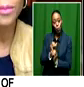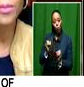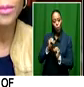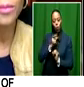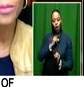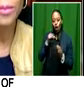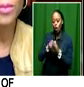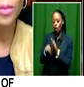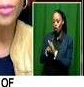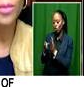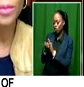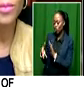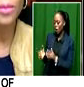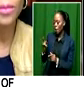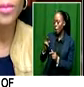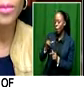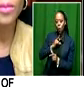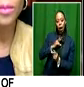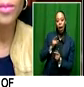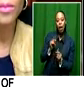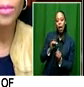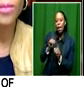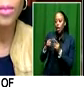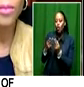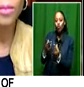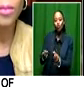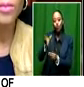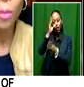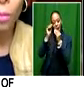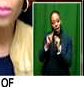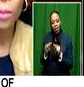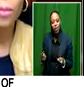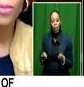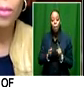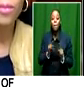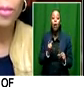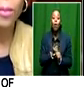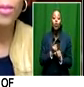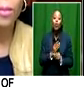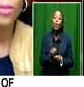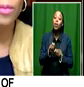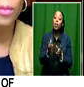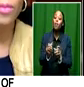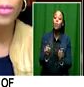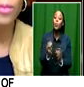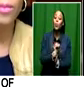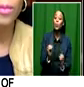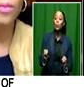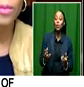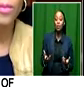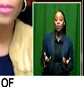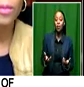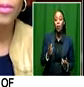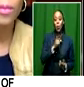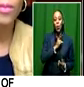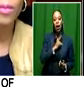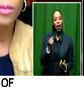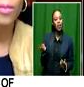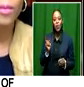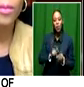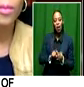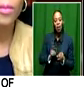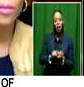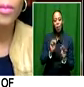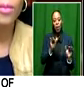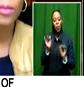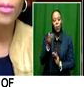are losing students, not because they don't have the ability to learn, is that we are not giving them the opportunities because we're not having